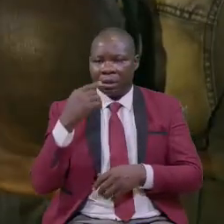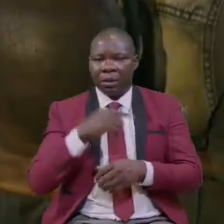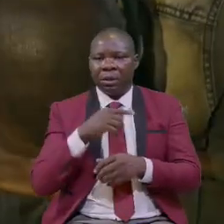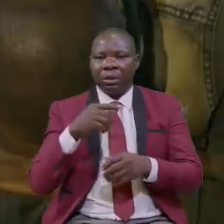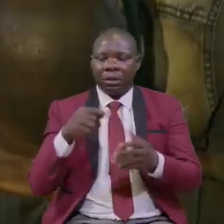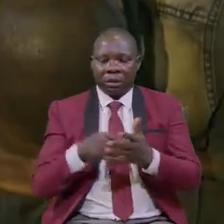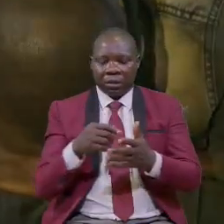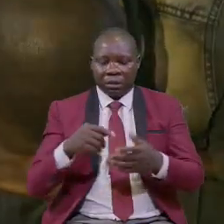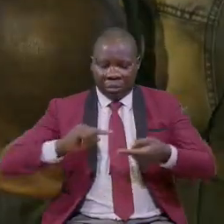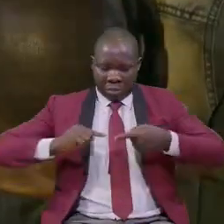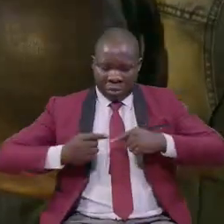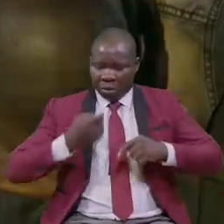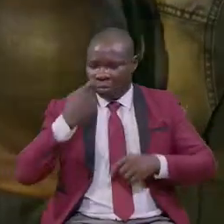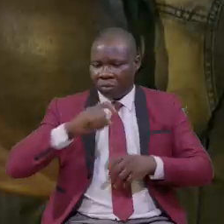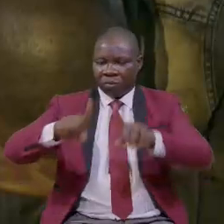go.